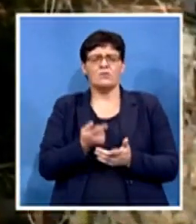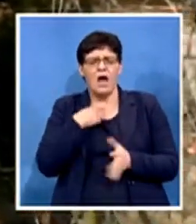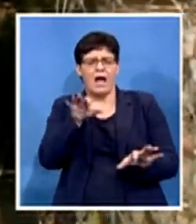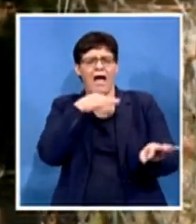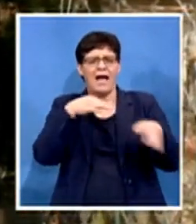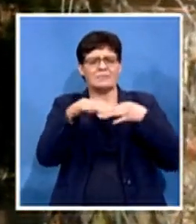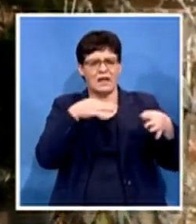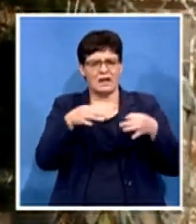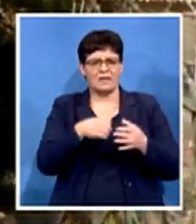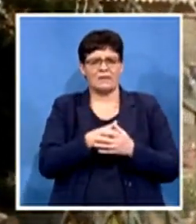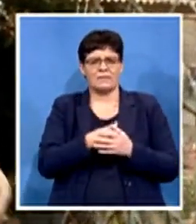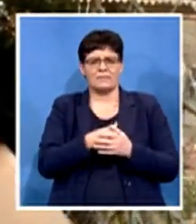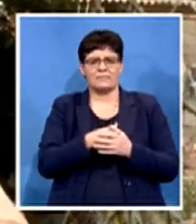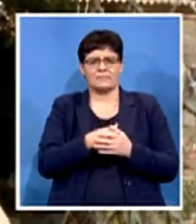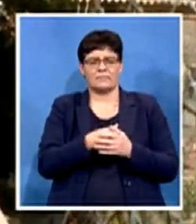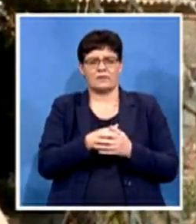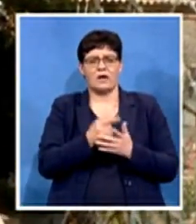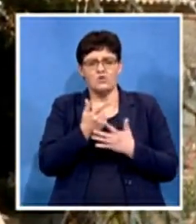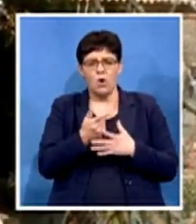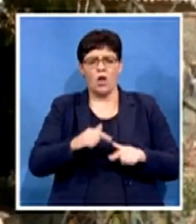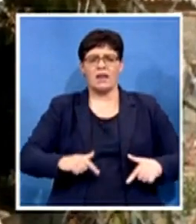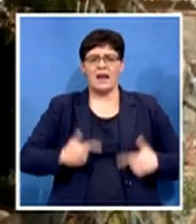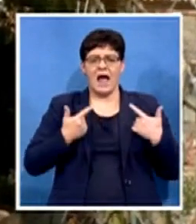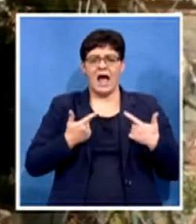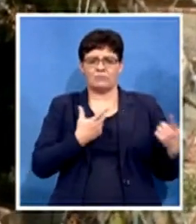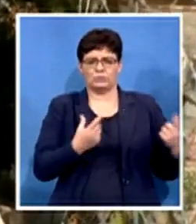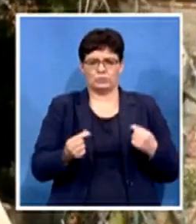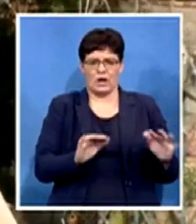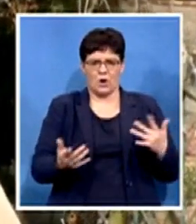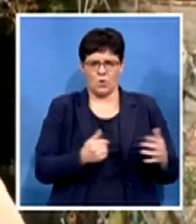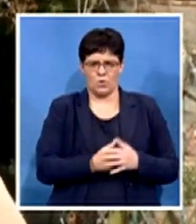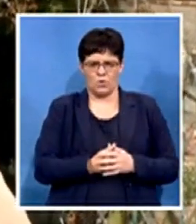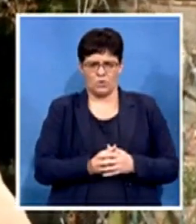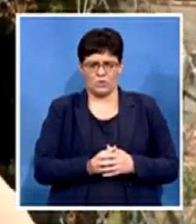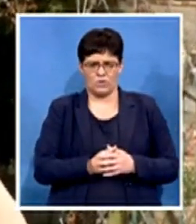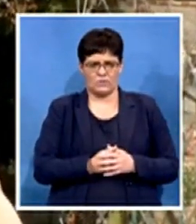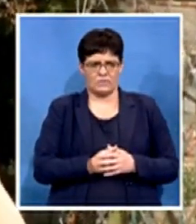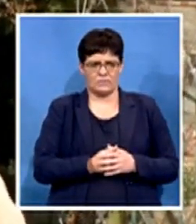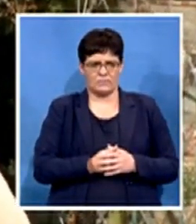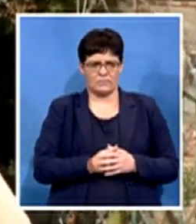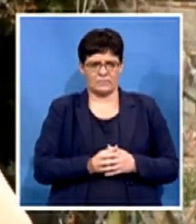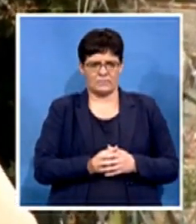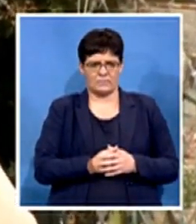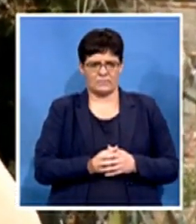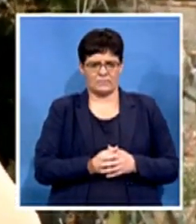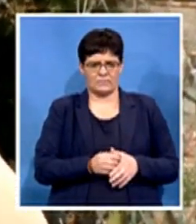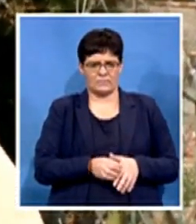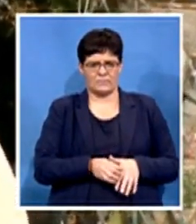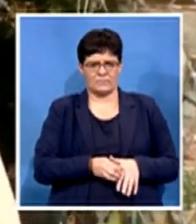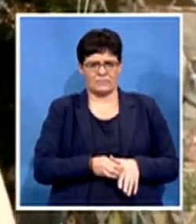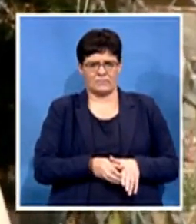conditions. Yo, I'm sick, Mama. Okay. Just take it. Okay. I'm sick,